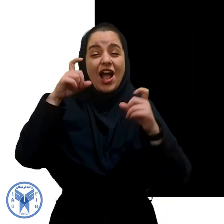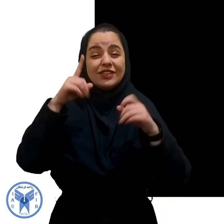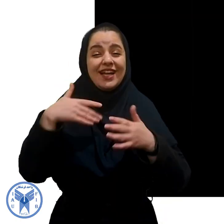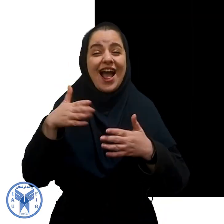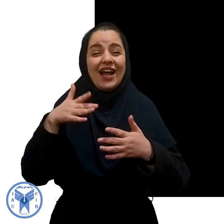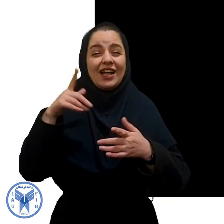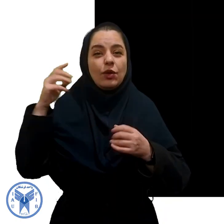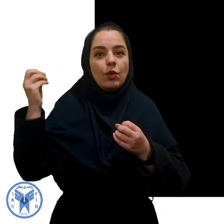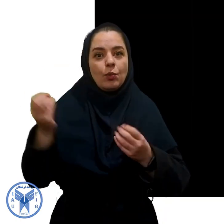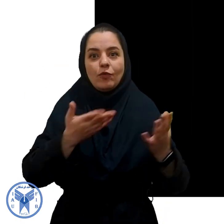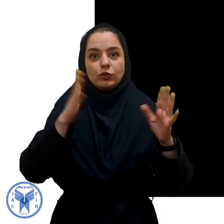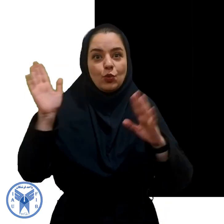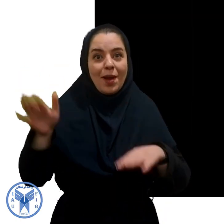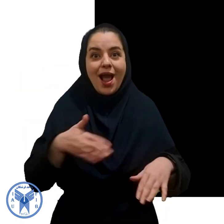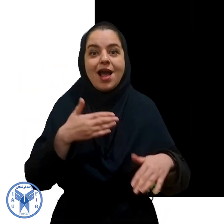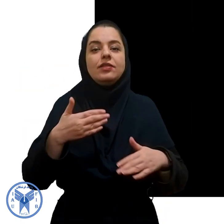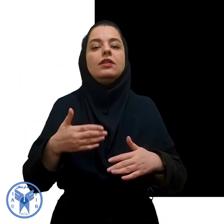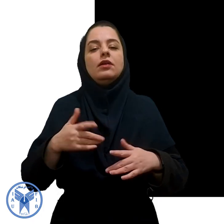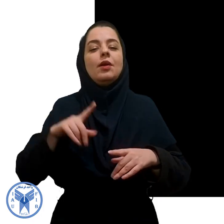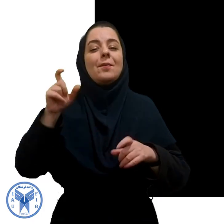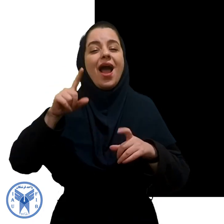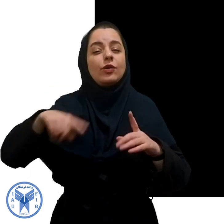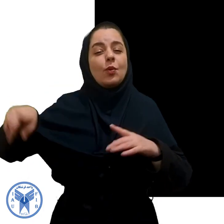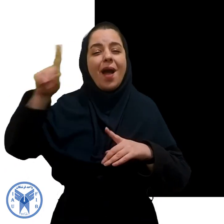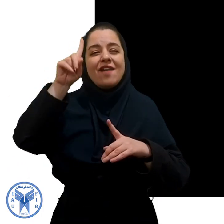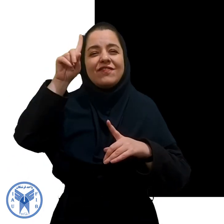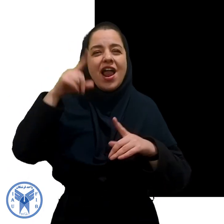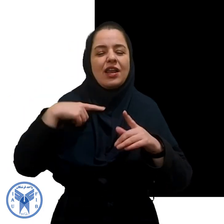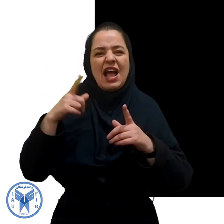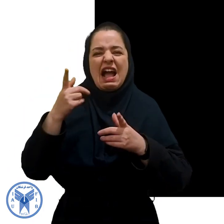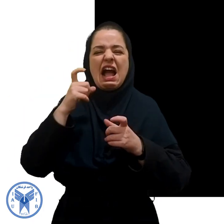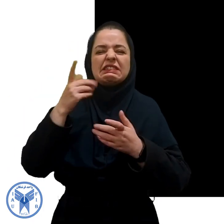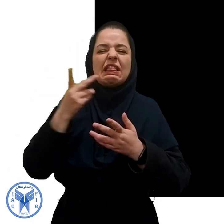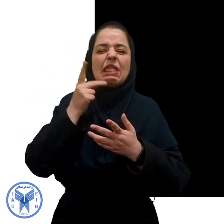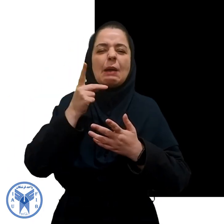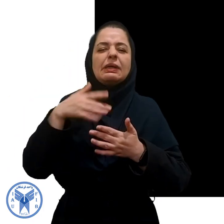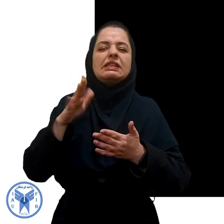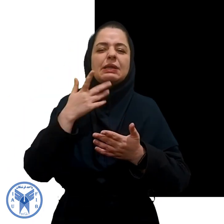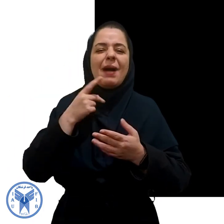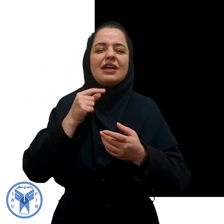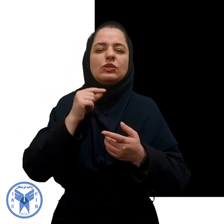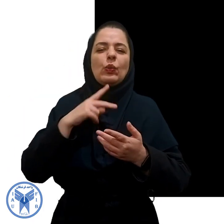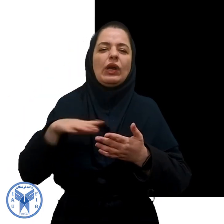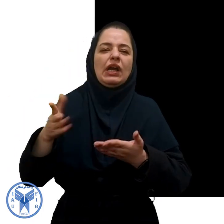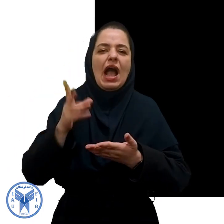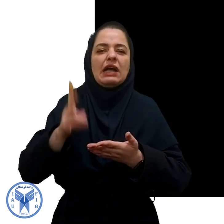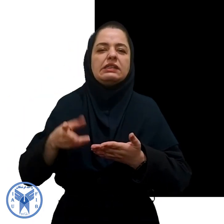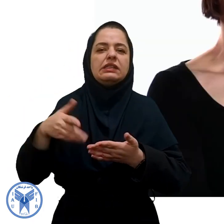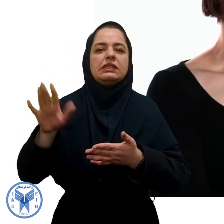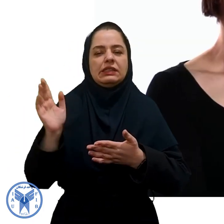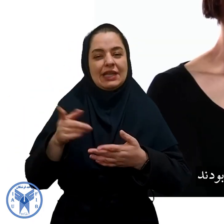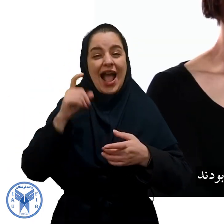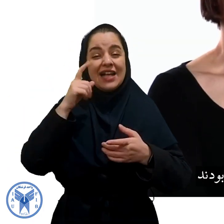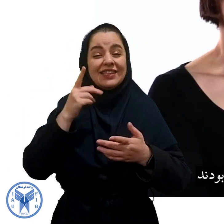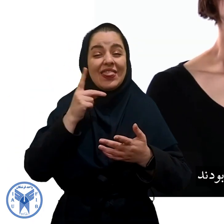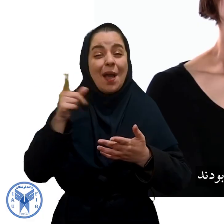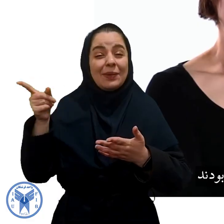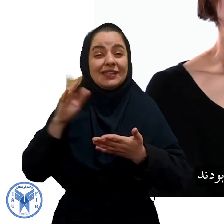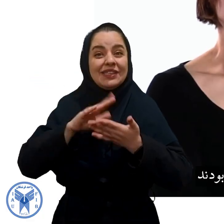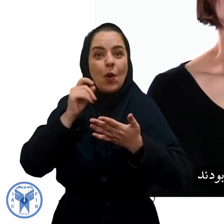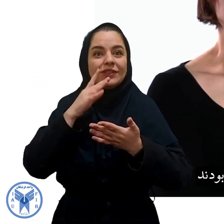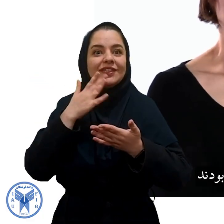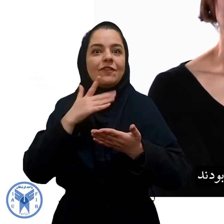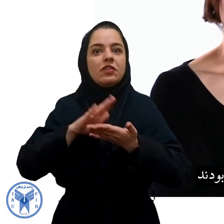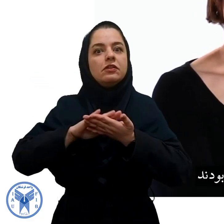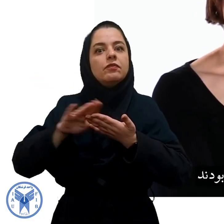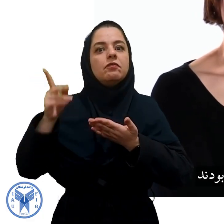When color photography comes out, people think of it as being very artificial at first. Serious,